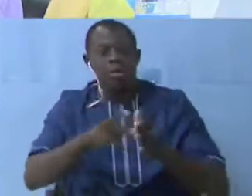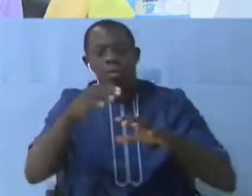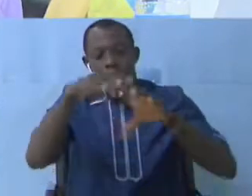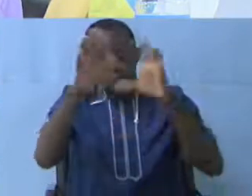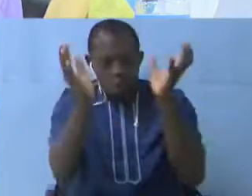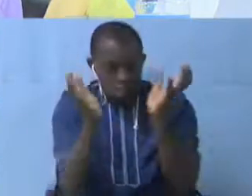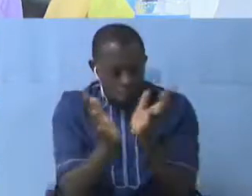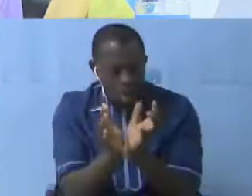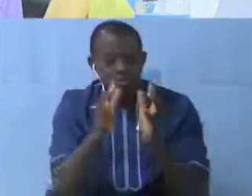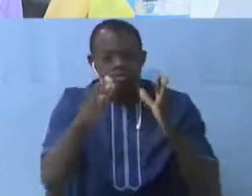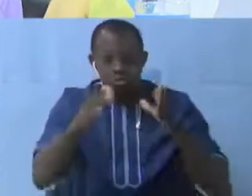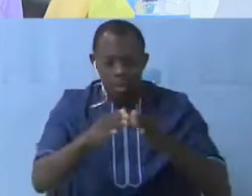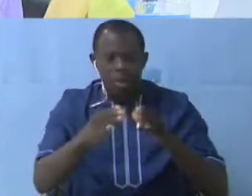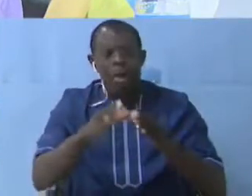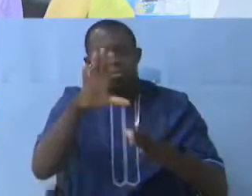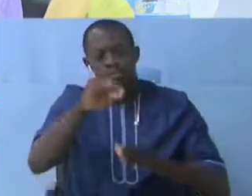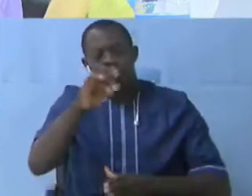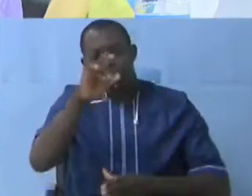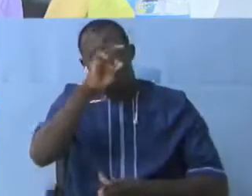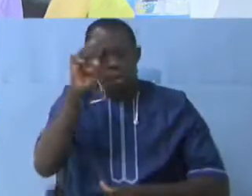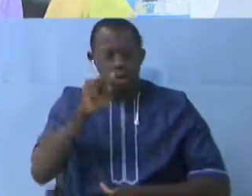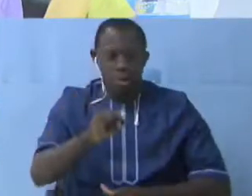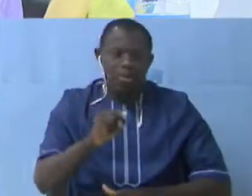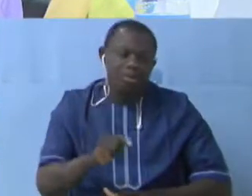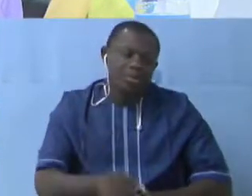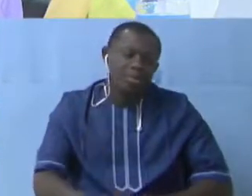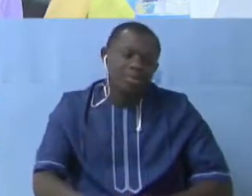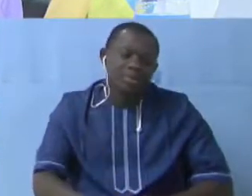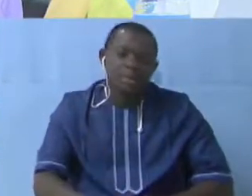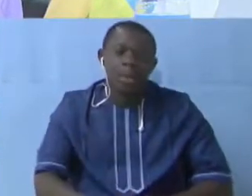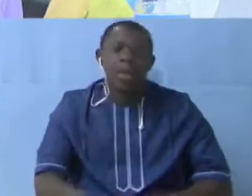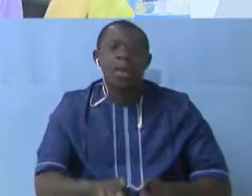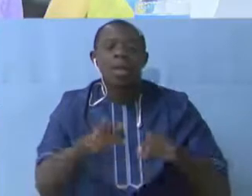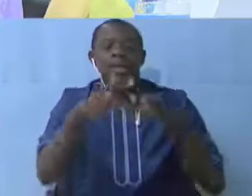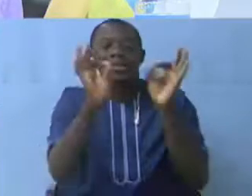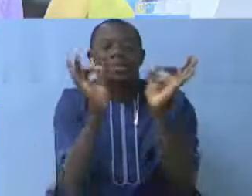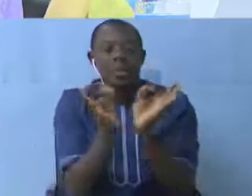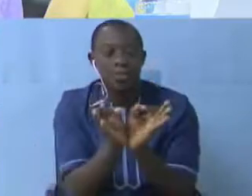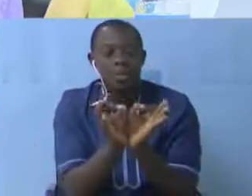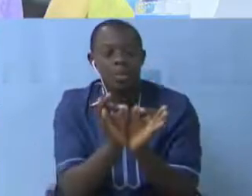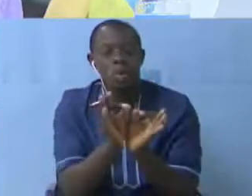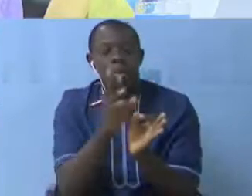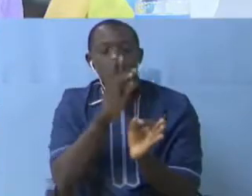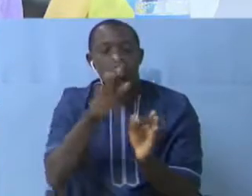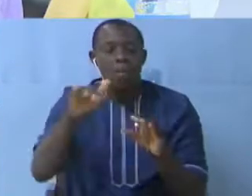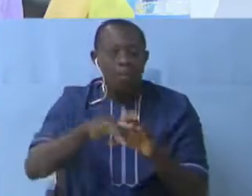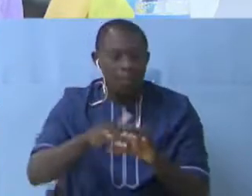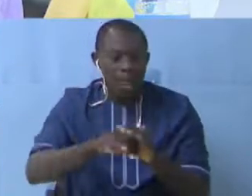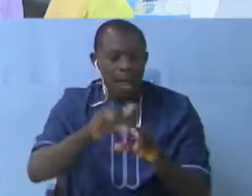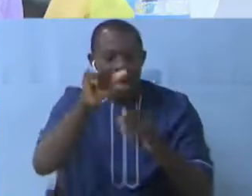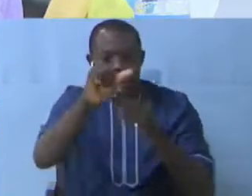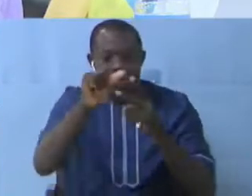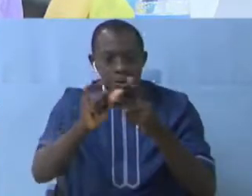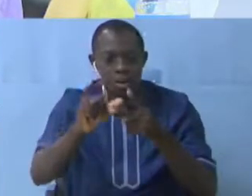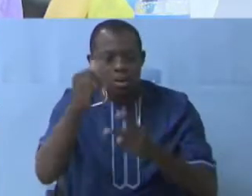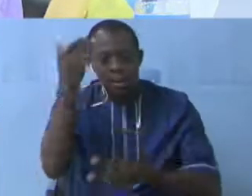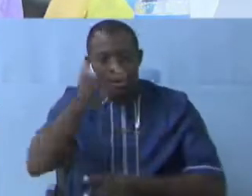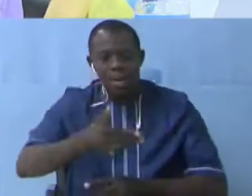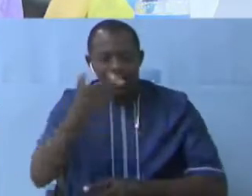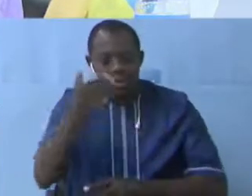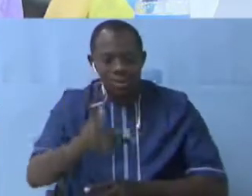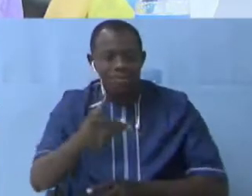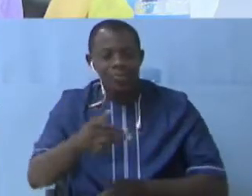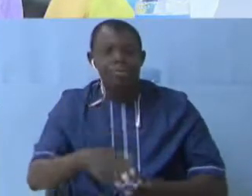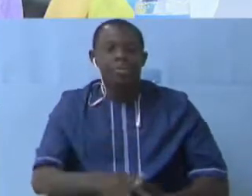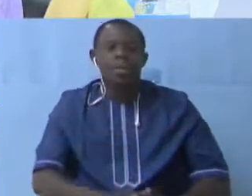done. liggéey bi nag liggéey la boo xam ne ñëpp a ko seqoon. As a team within Article 19. te nga xam ne ni mu ngi jëp dëppoo ak